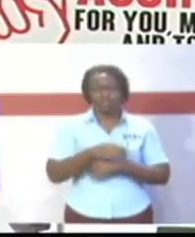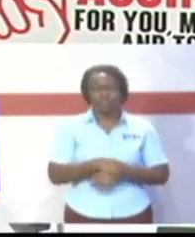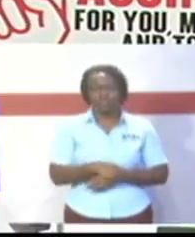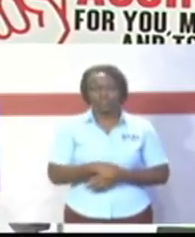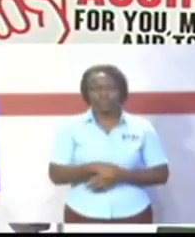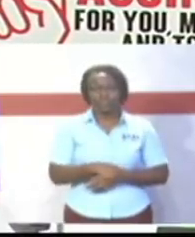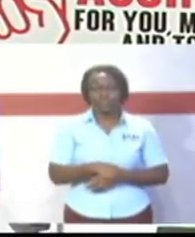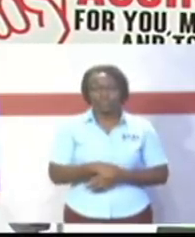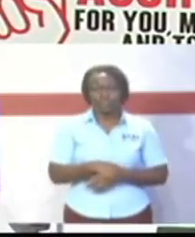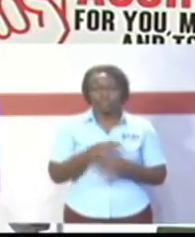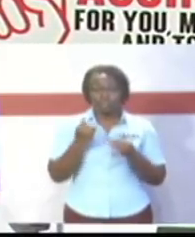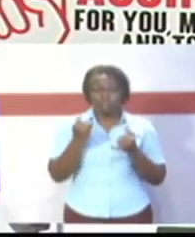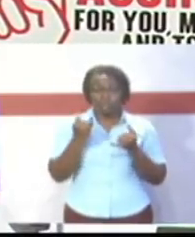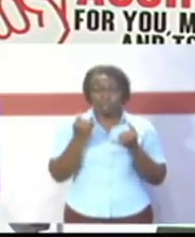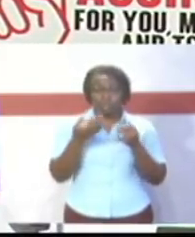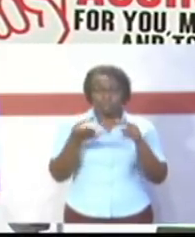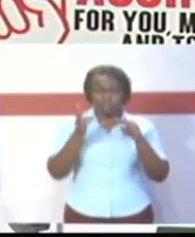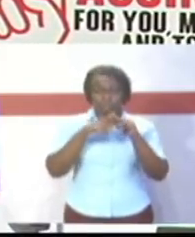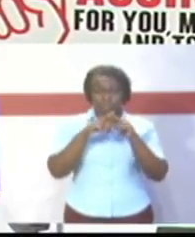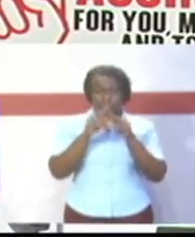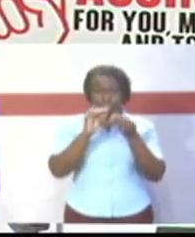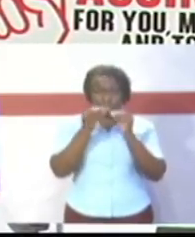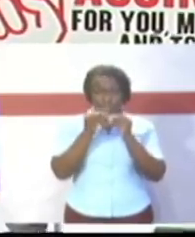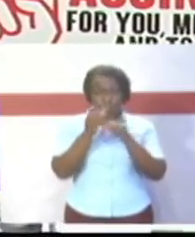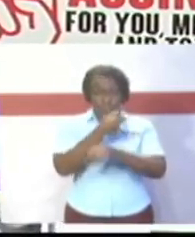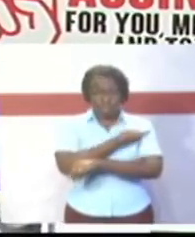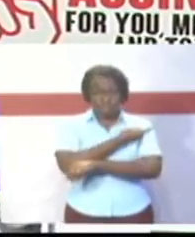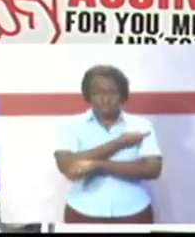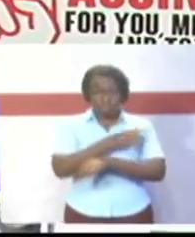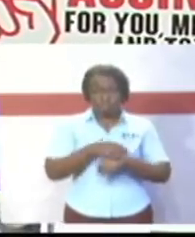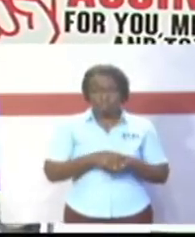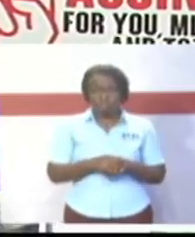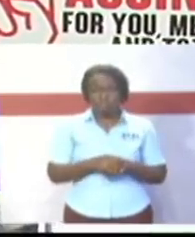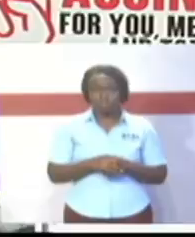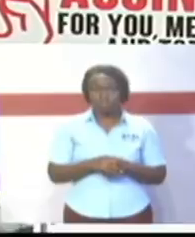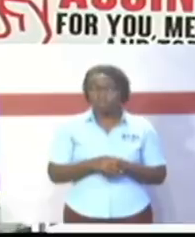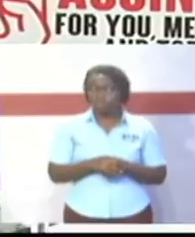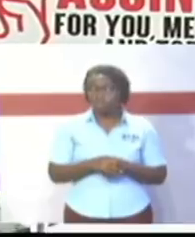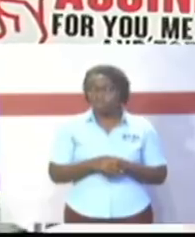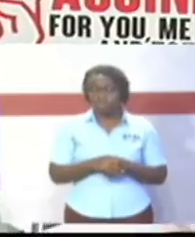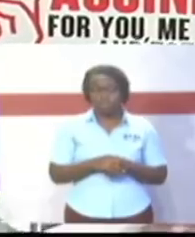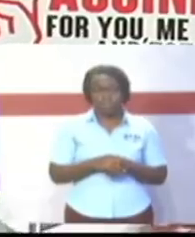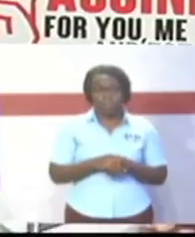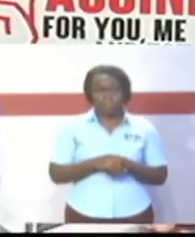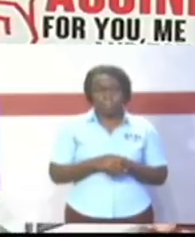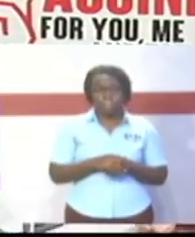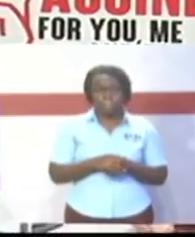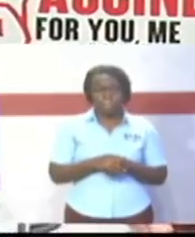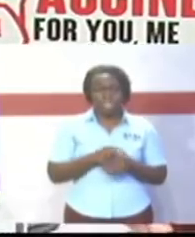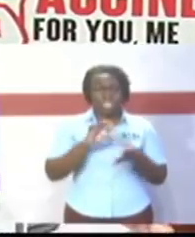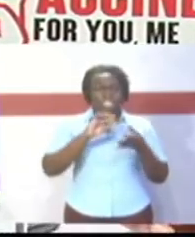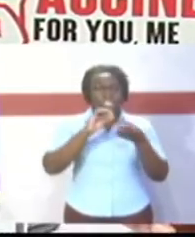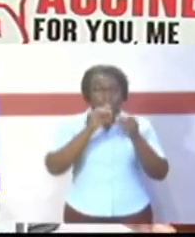the vaccination numbers. These are figures as of the close of play on